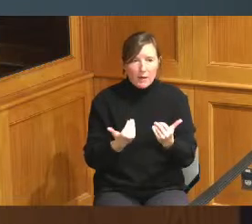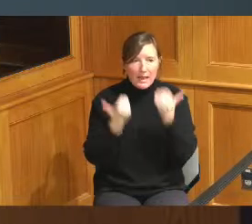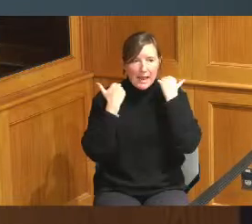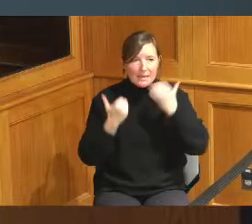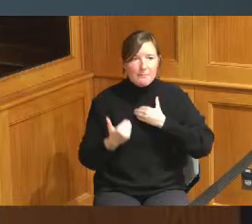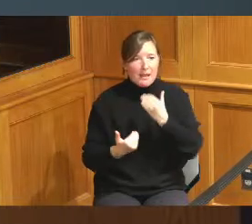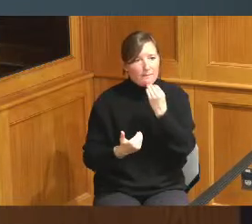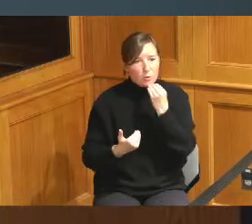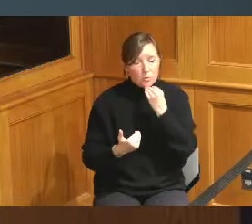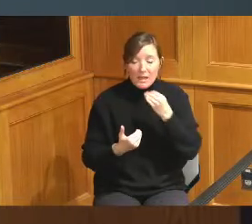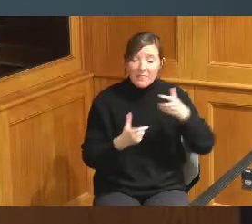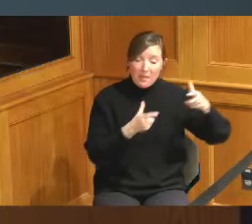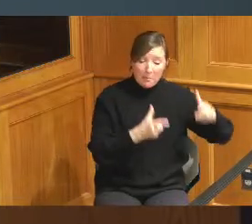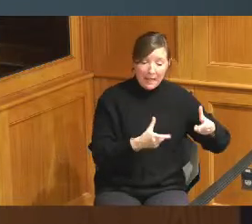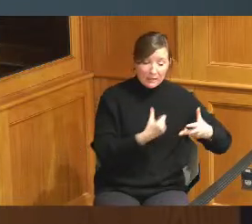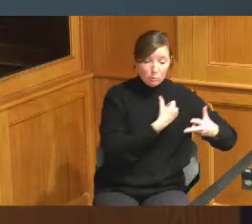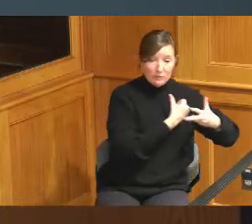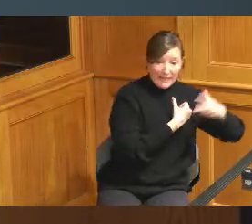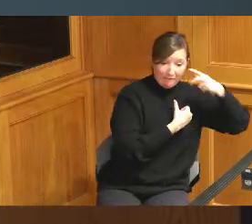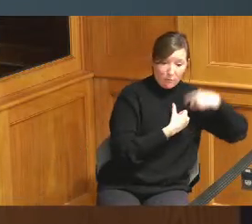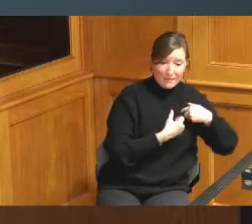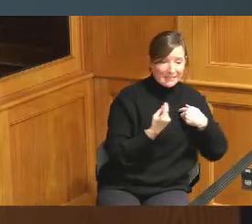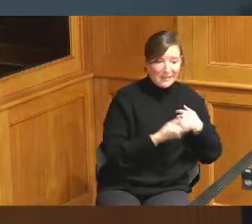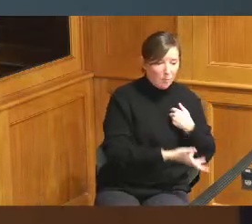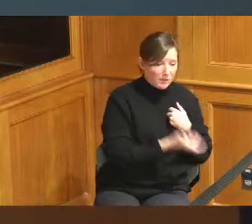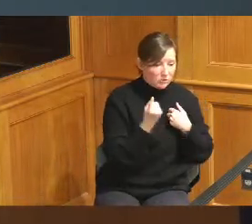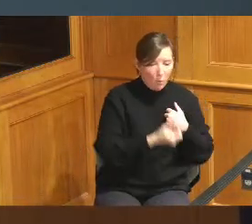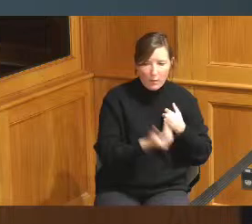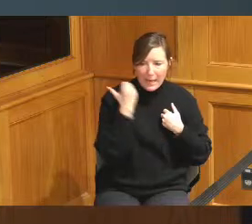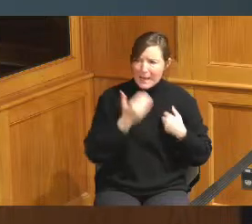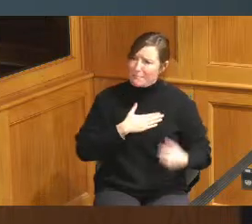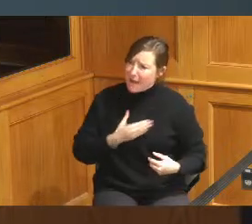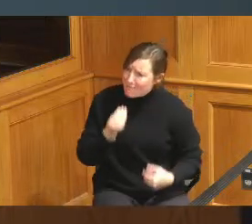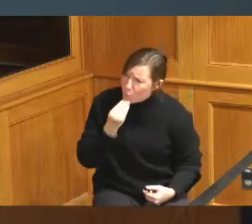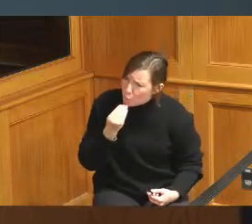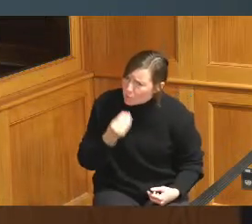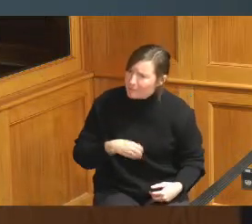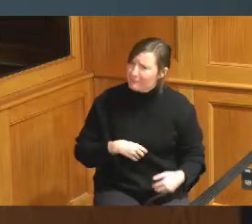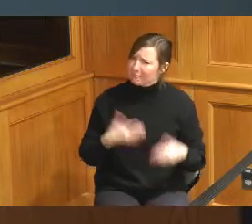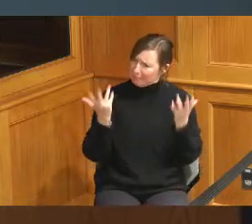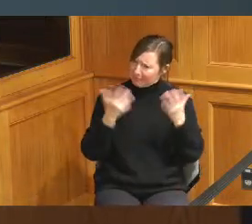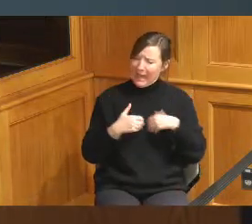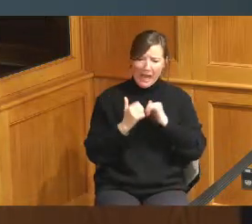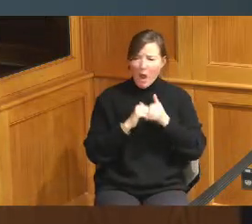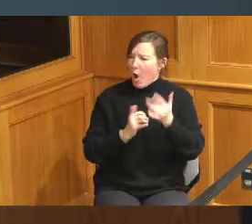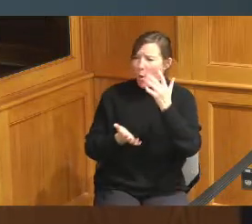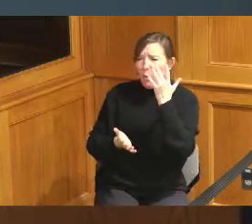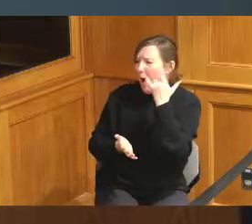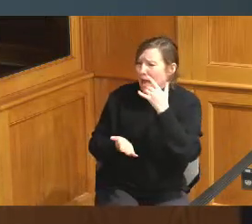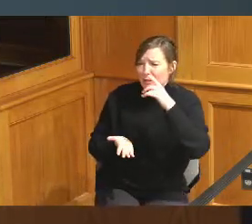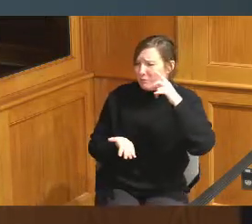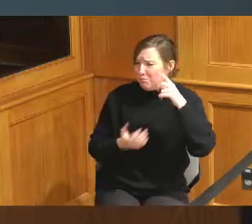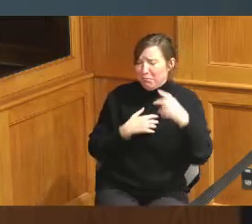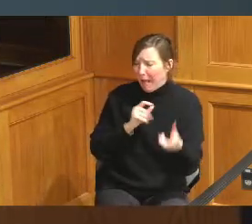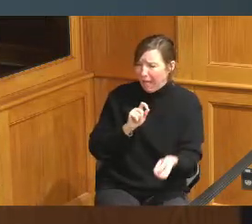food, even the plate you put aside for me. Someone ate it. I said, man, why would you do me like that? So the food was really, really good.